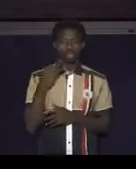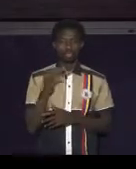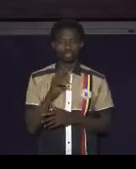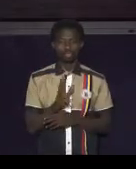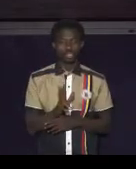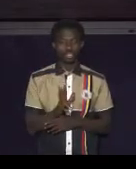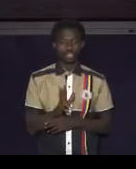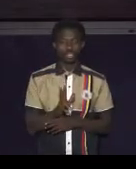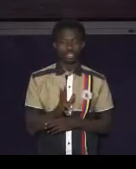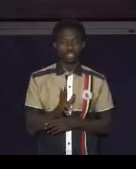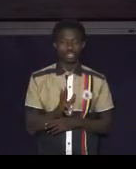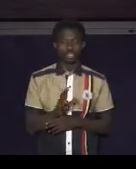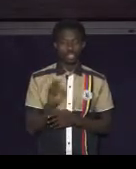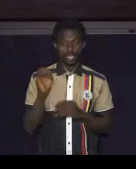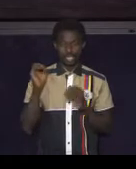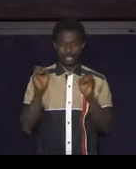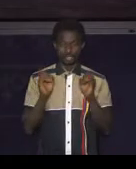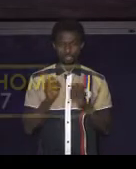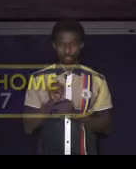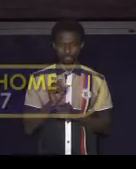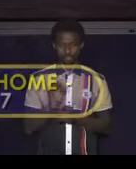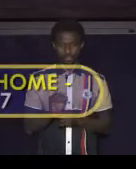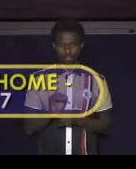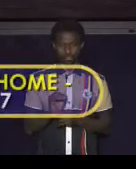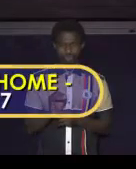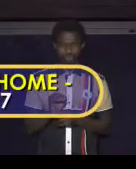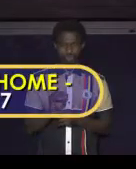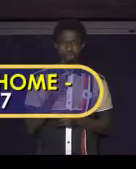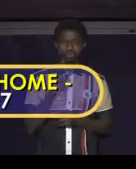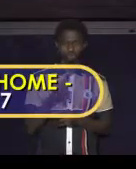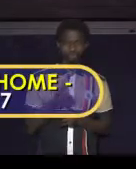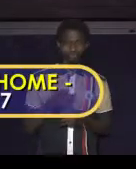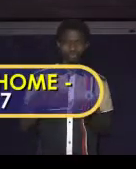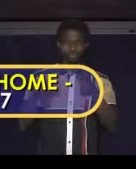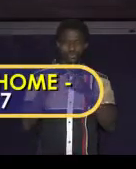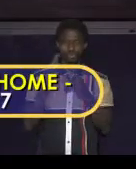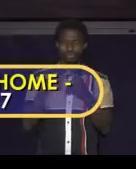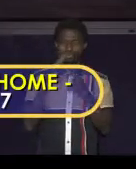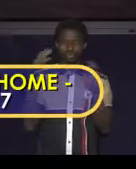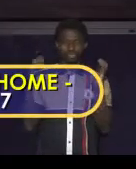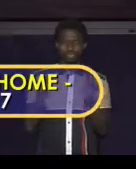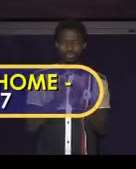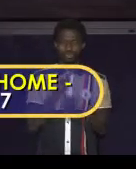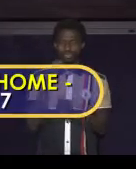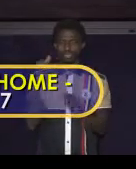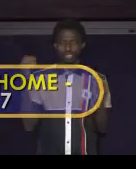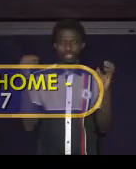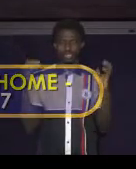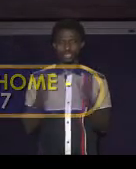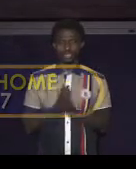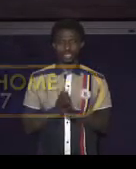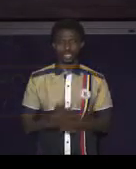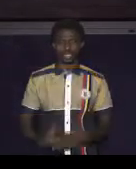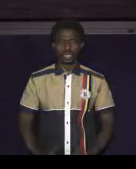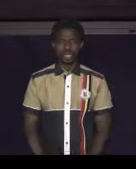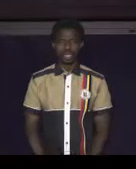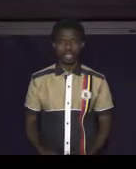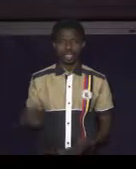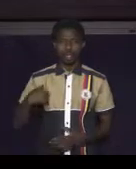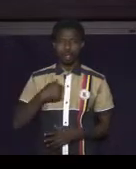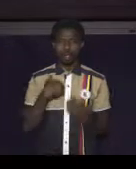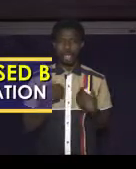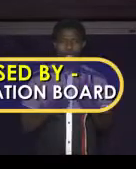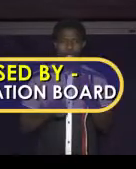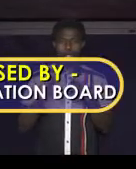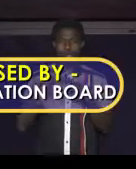3. Excellent. So you deserve to be celebrated with a chair. We have come